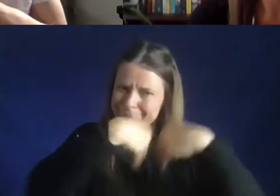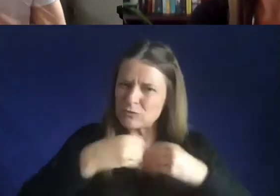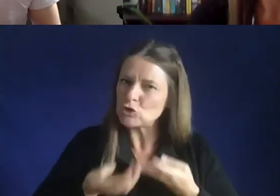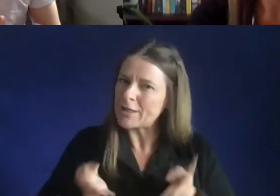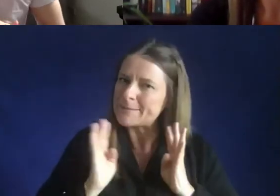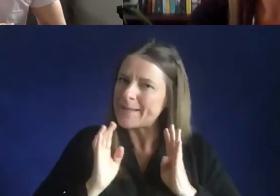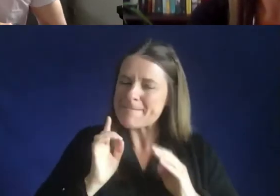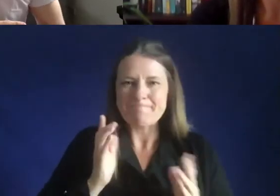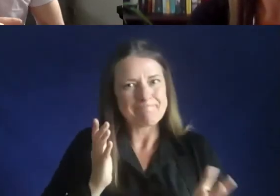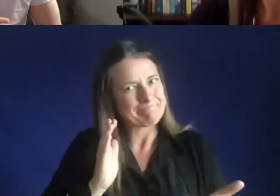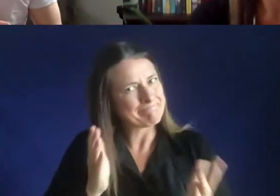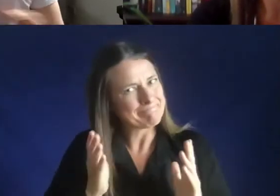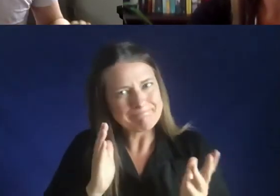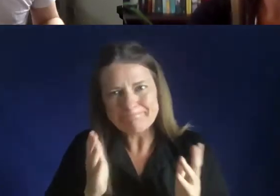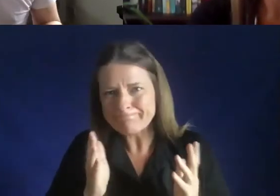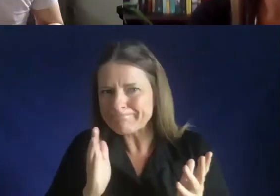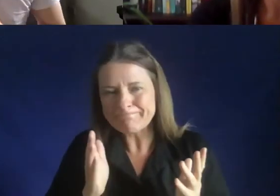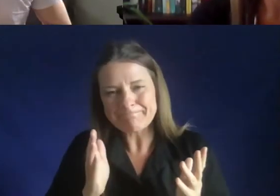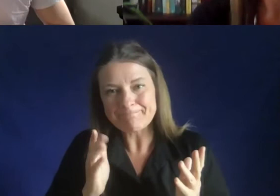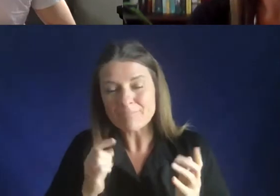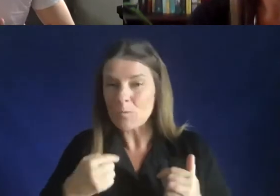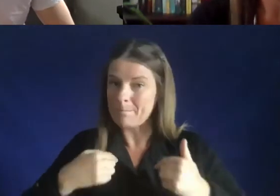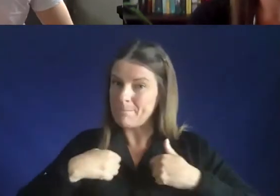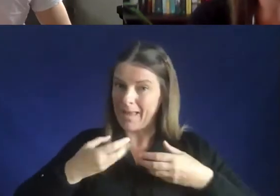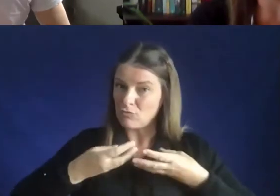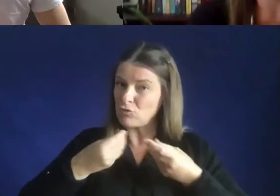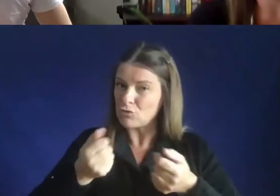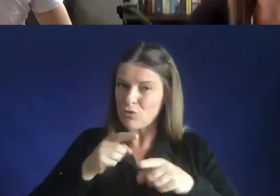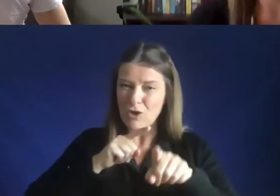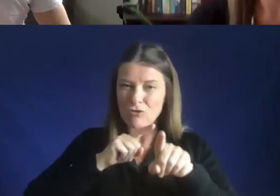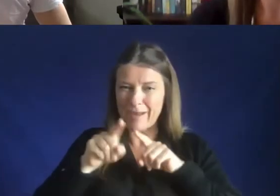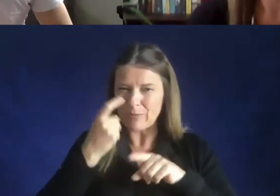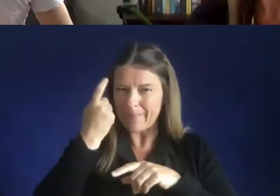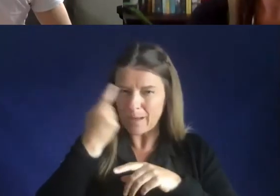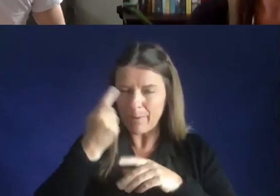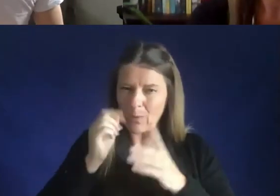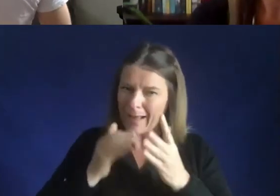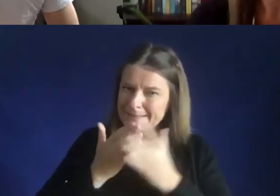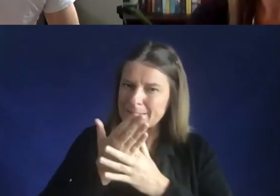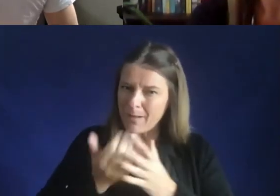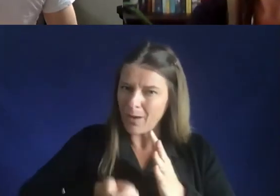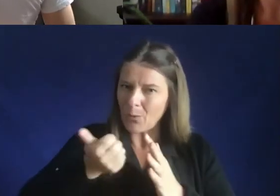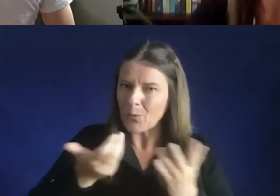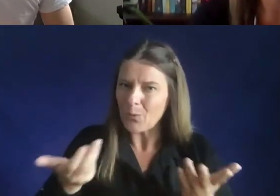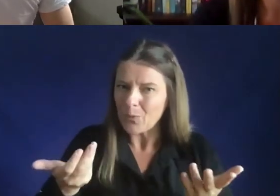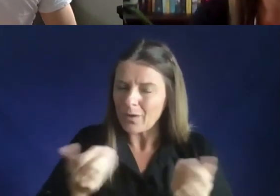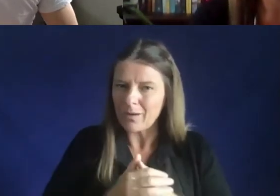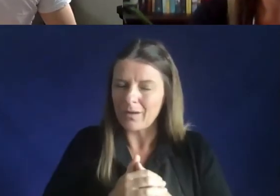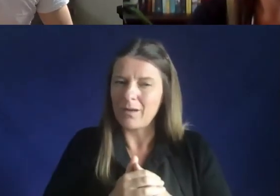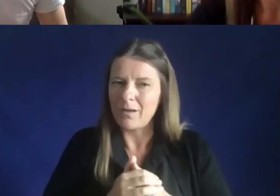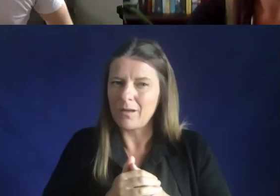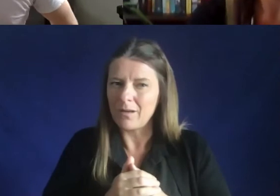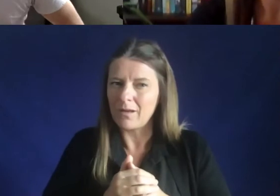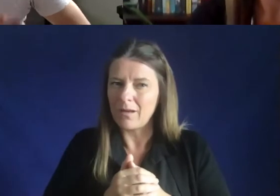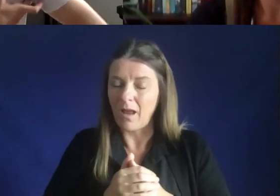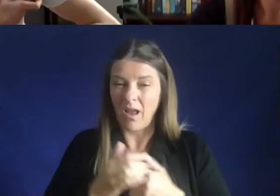terms of this resource, I tried to make it as, accessible as possible. And I think that as an artist, I've always tried to make my